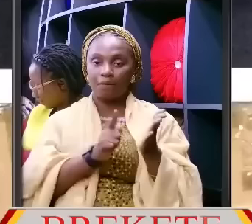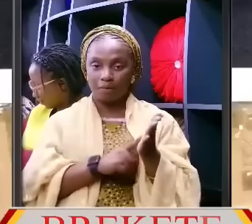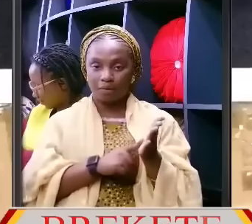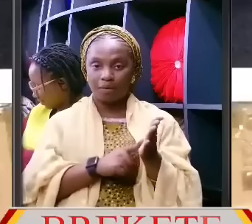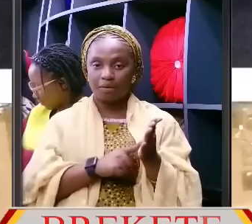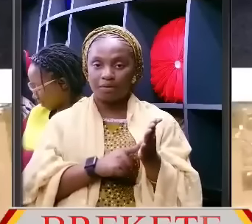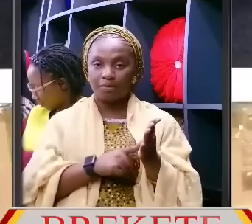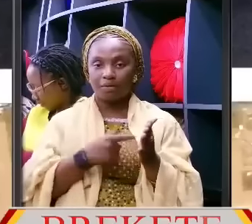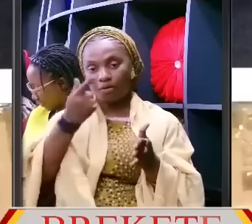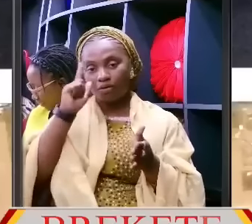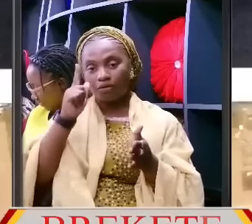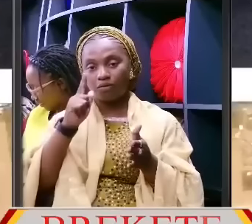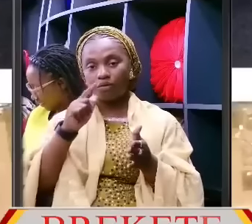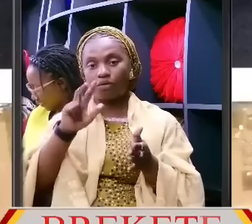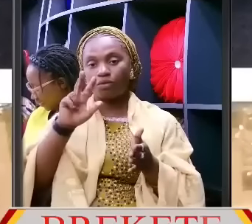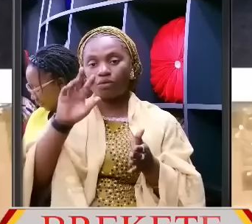him.